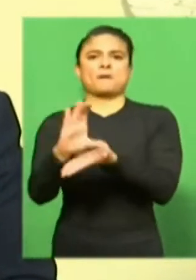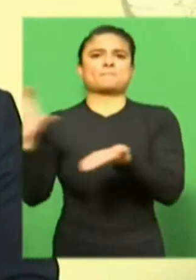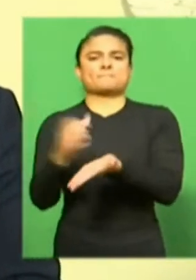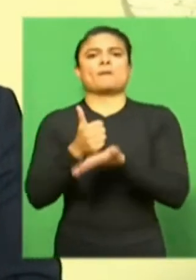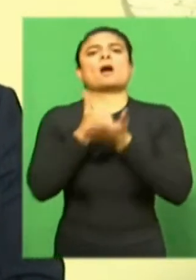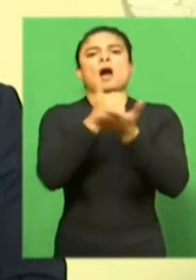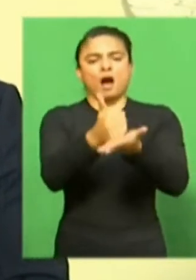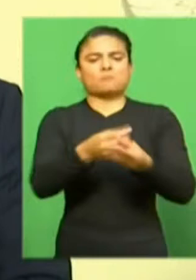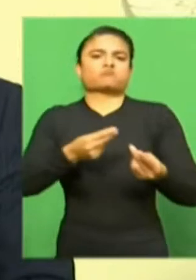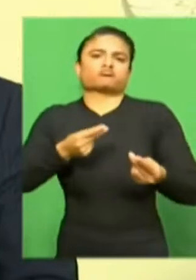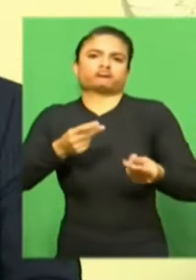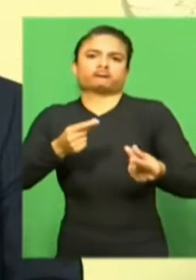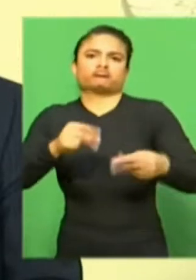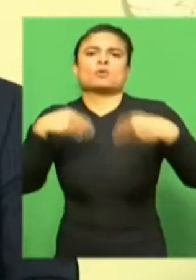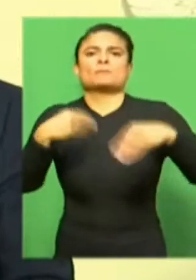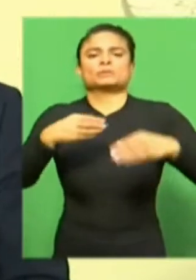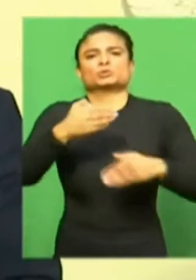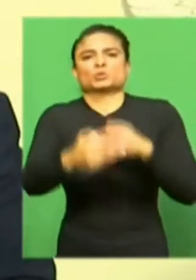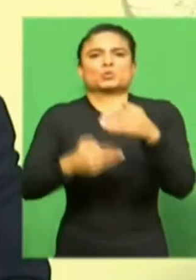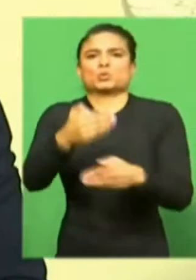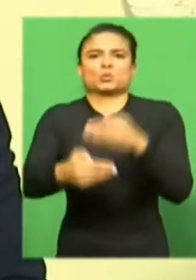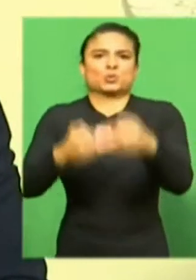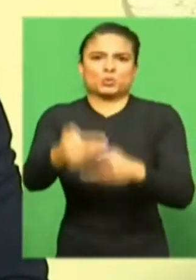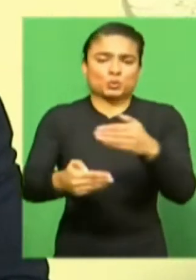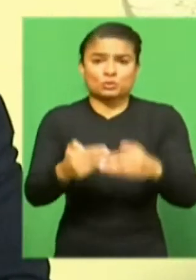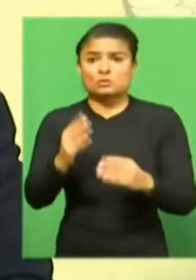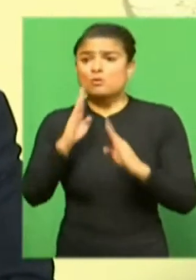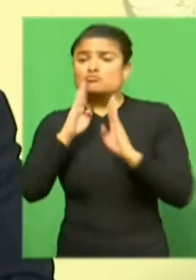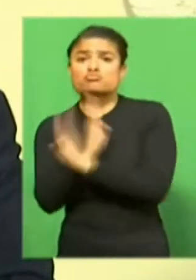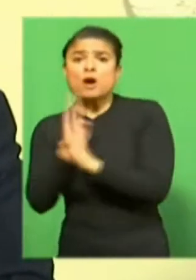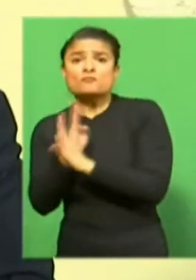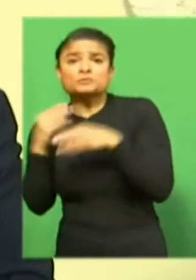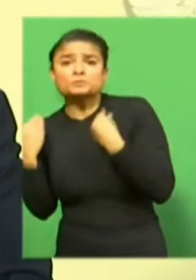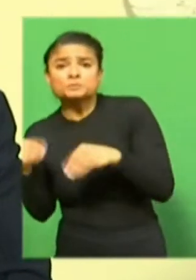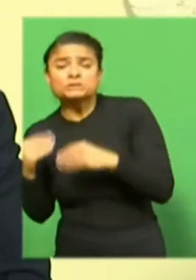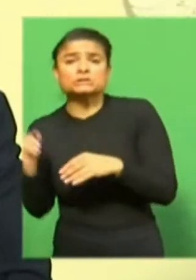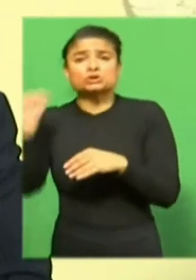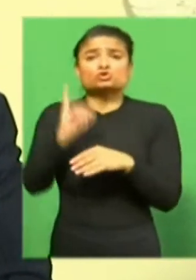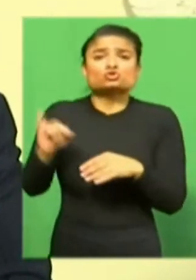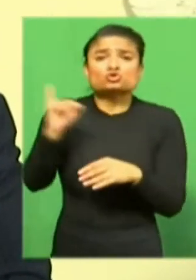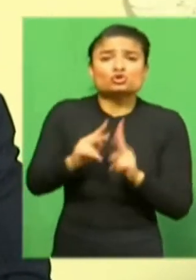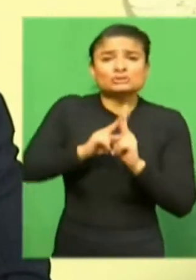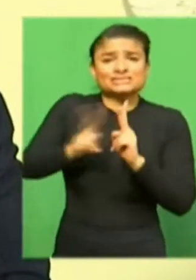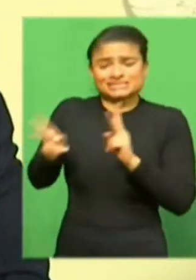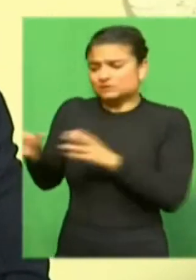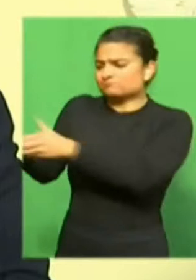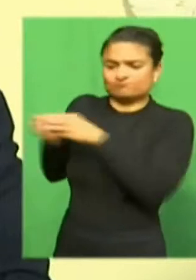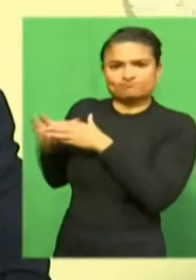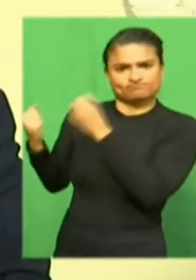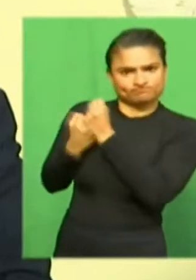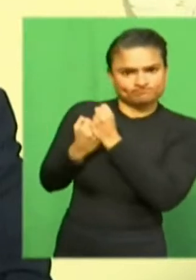private insurance companies to ensure that assessments are completed without delay.